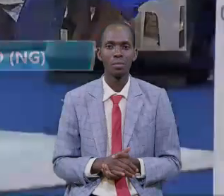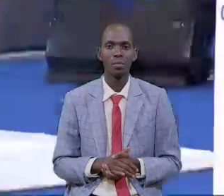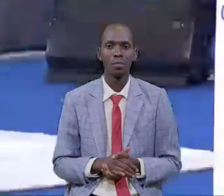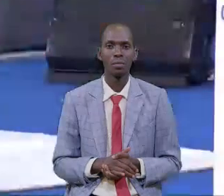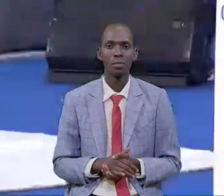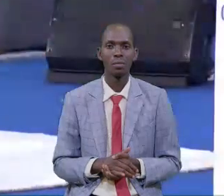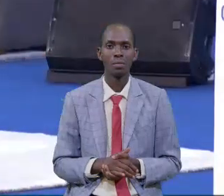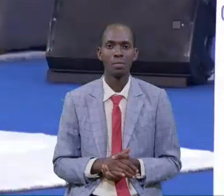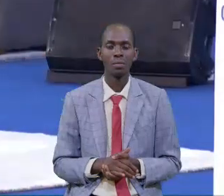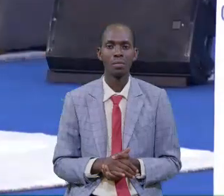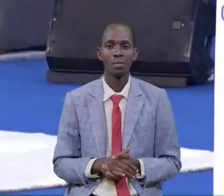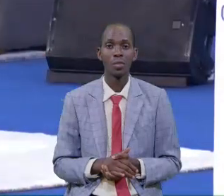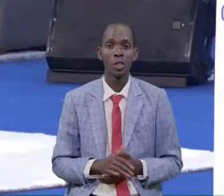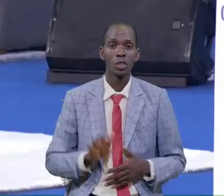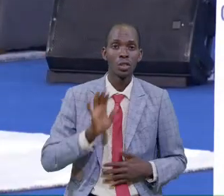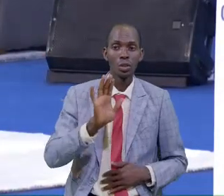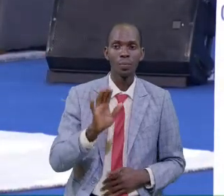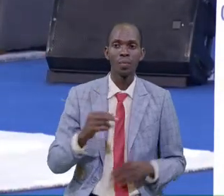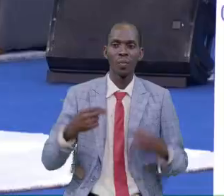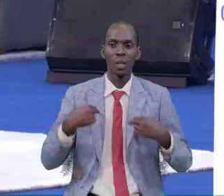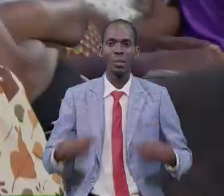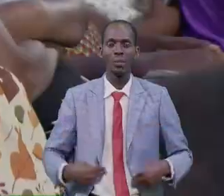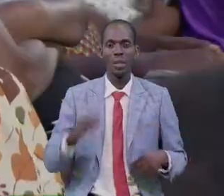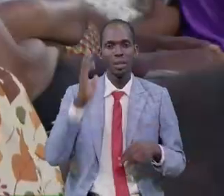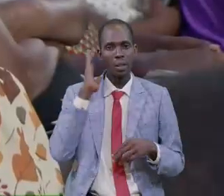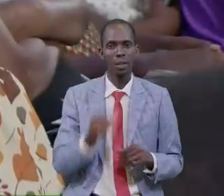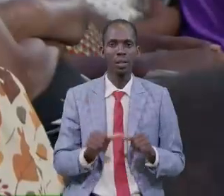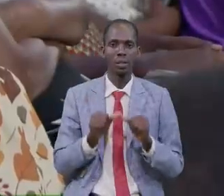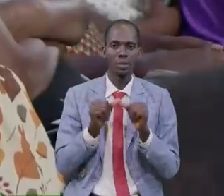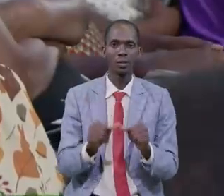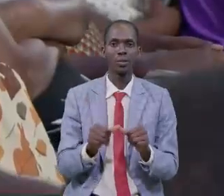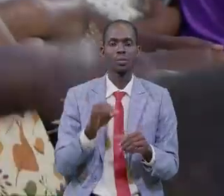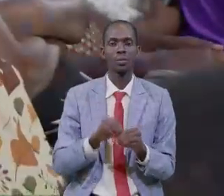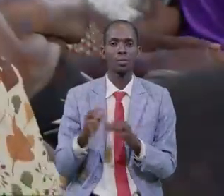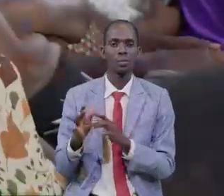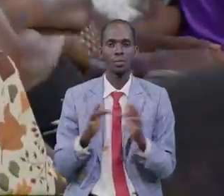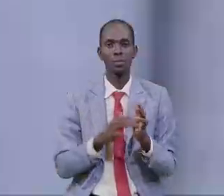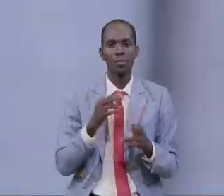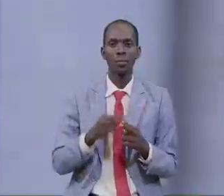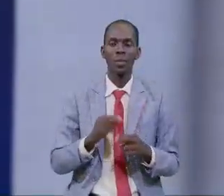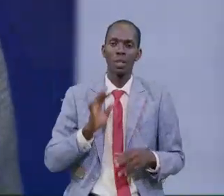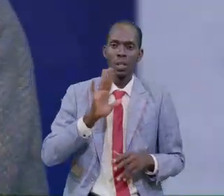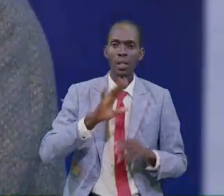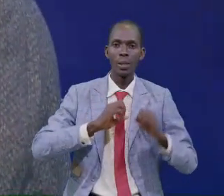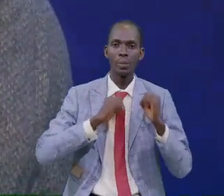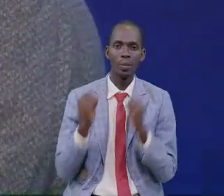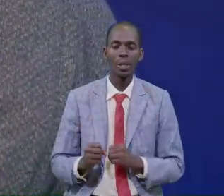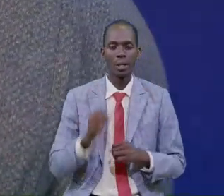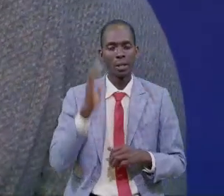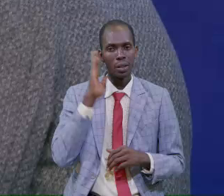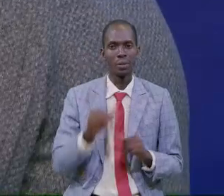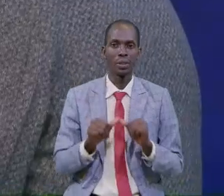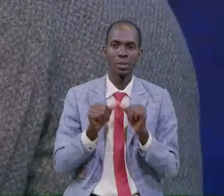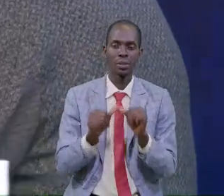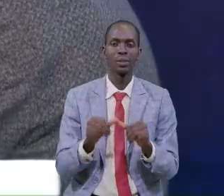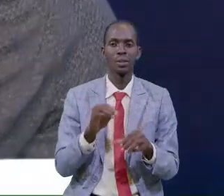Your health will continue. Your strength will continue. And I see